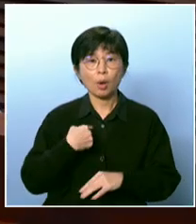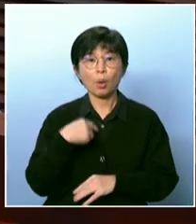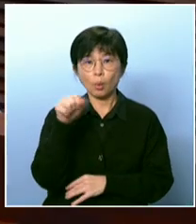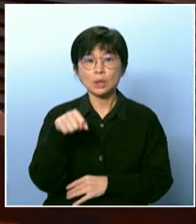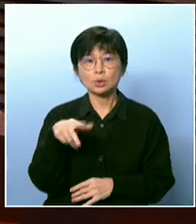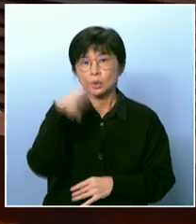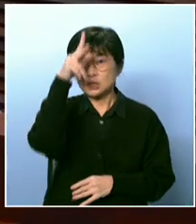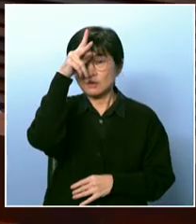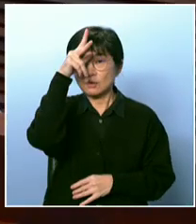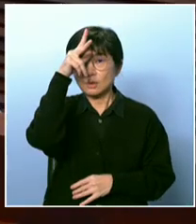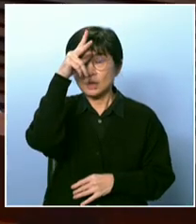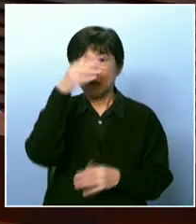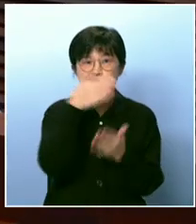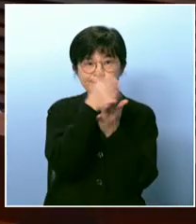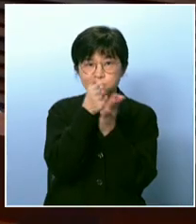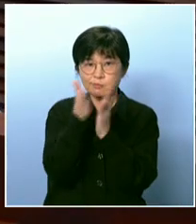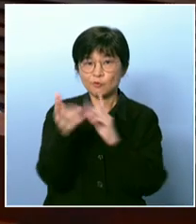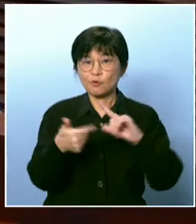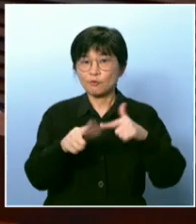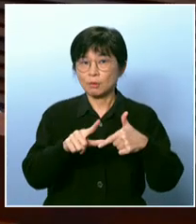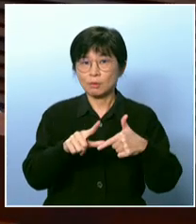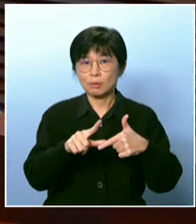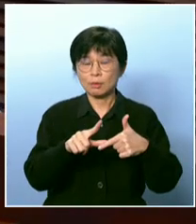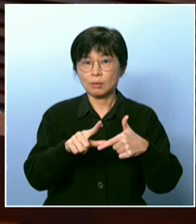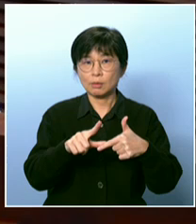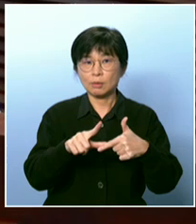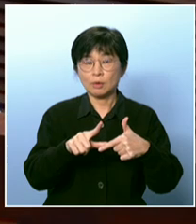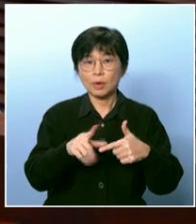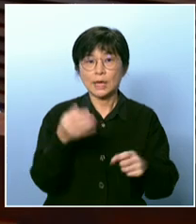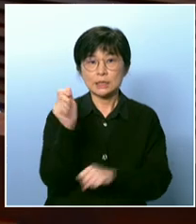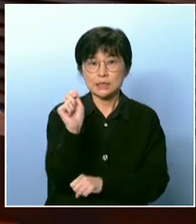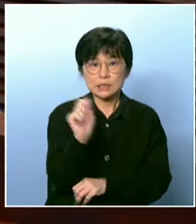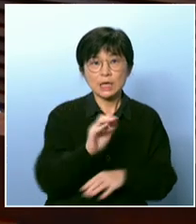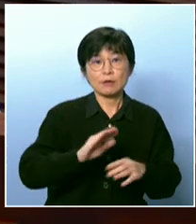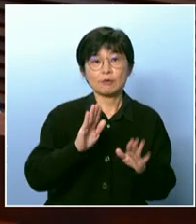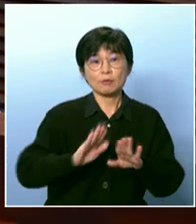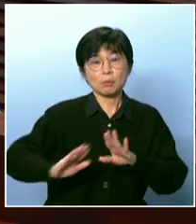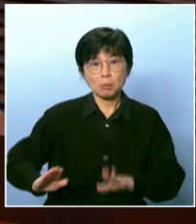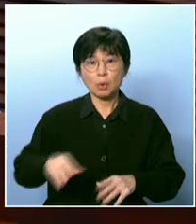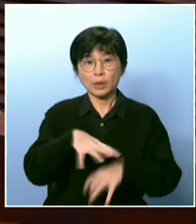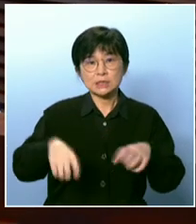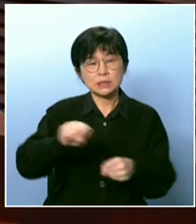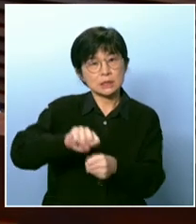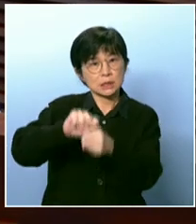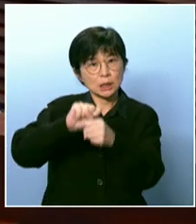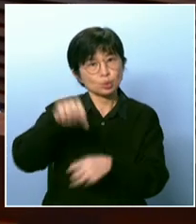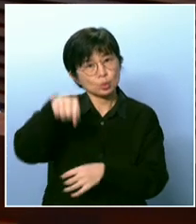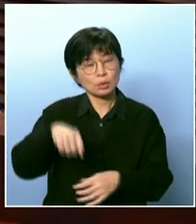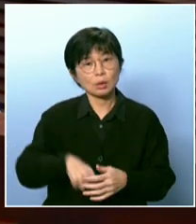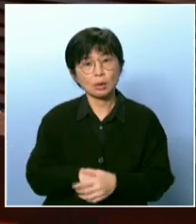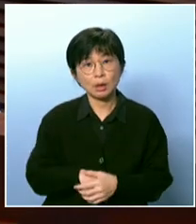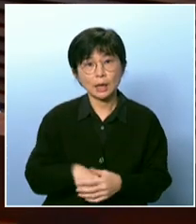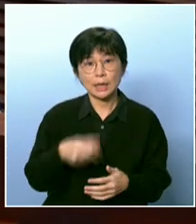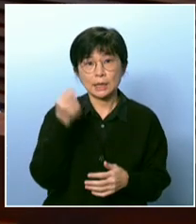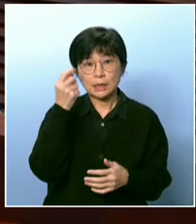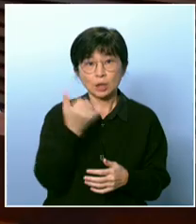the future development timeline? I also appreciate the government adopting a multi-pronged approach to